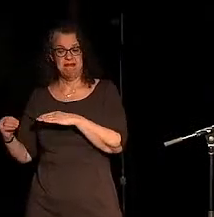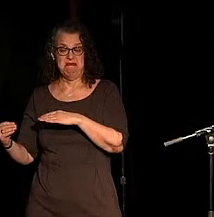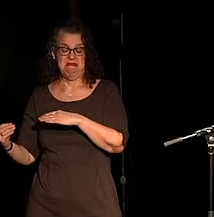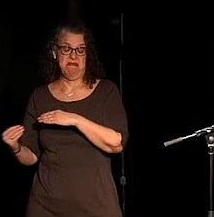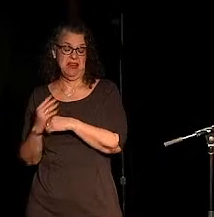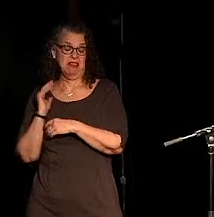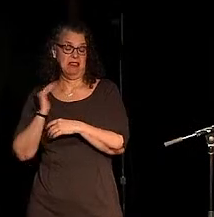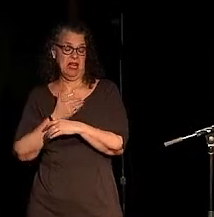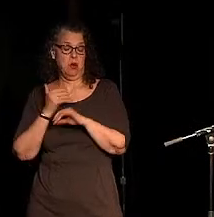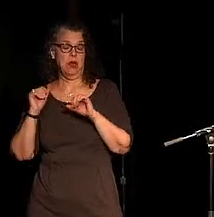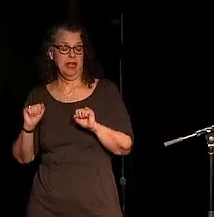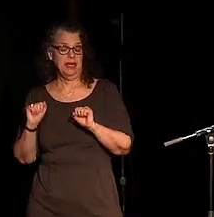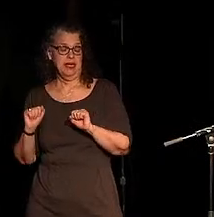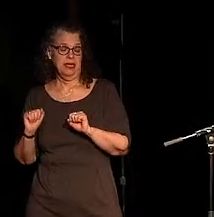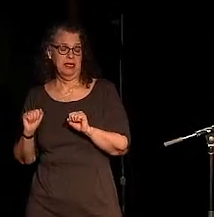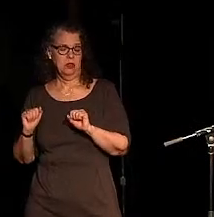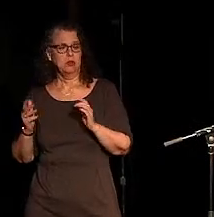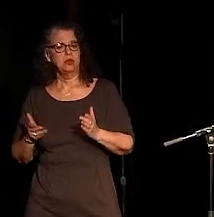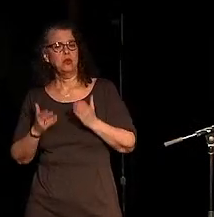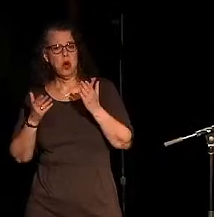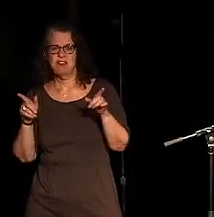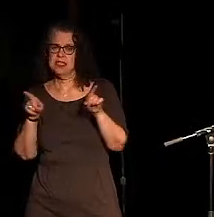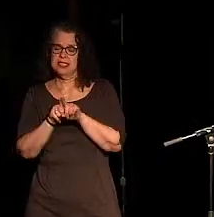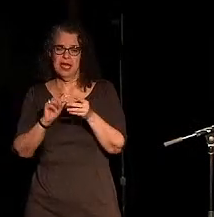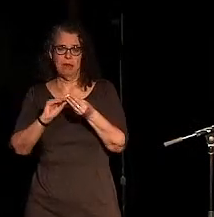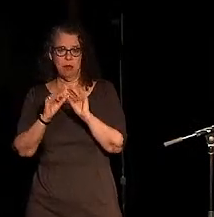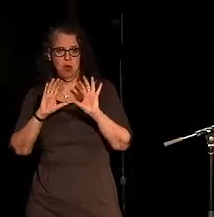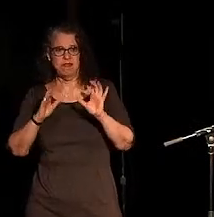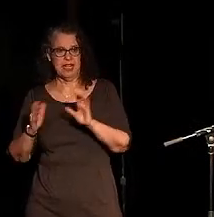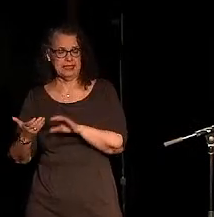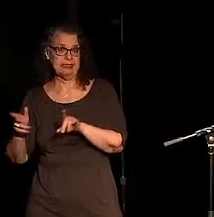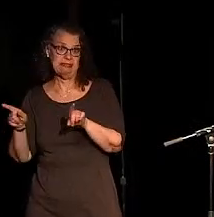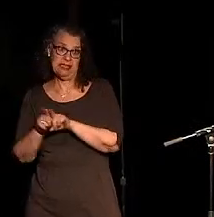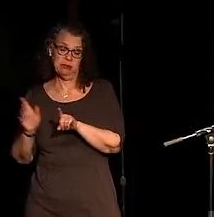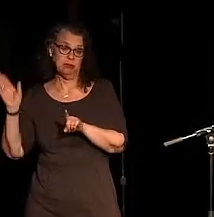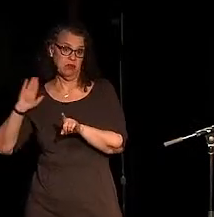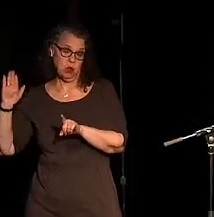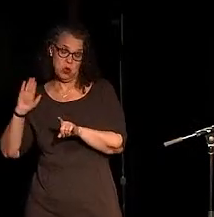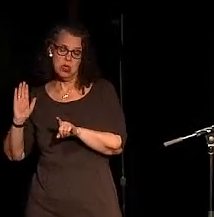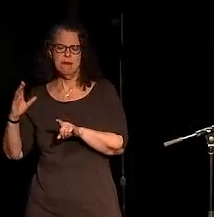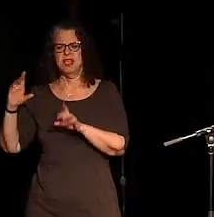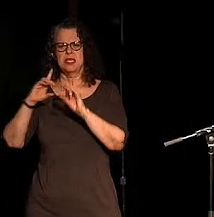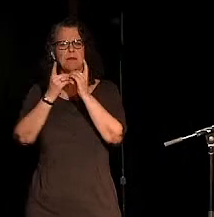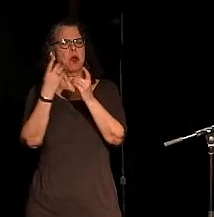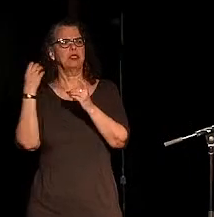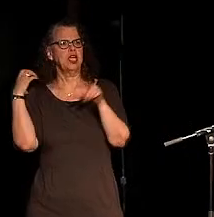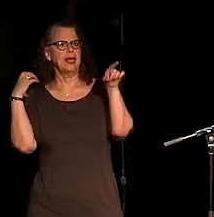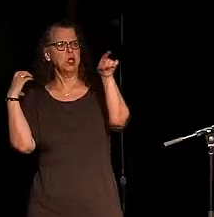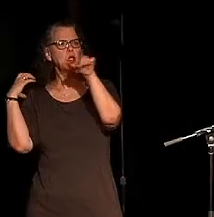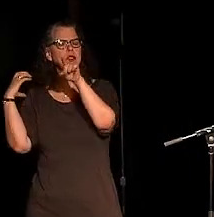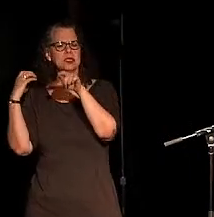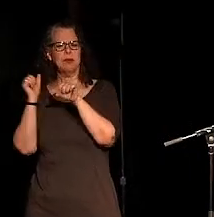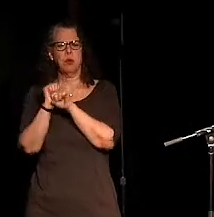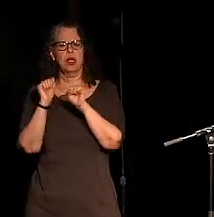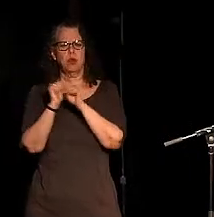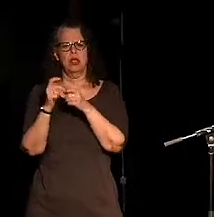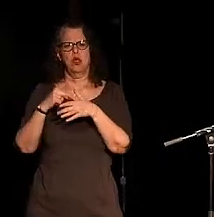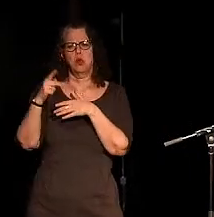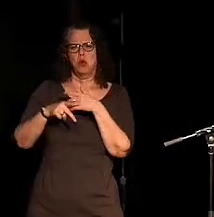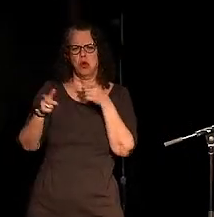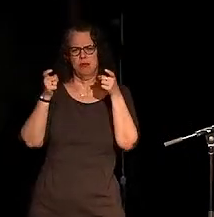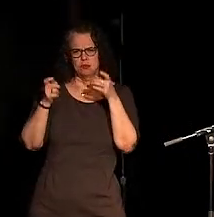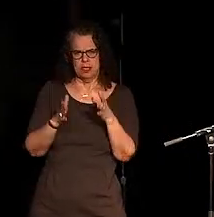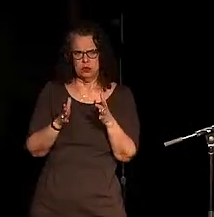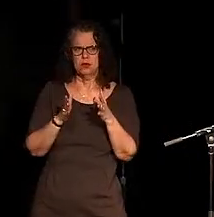offer the same number of courses or classes that we have in the past. But chairs have been working with program directors